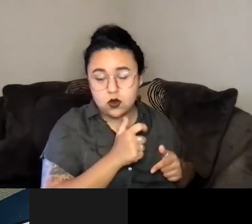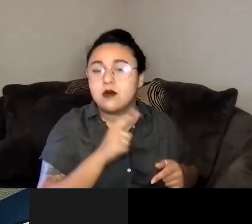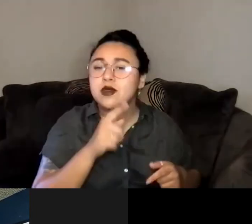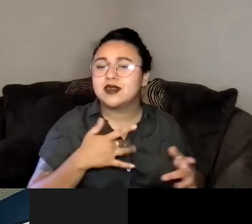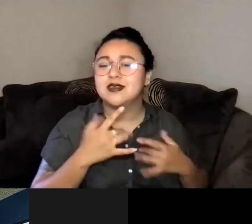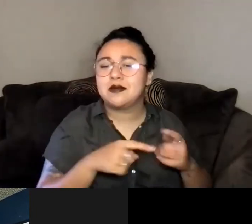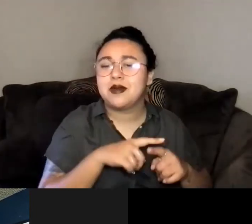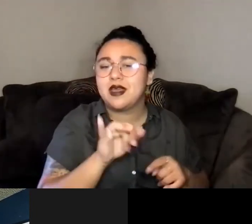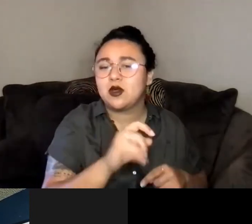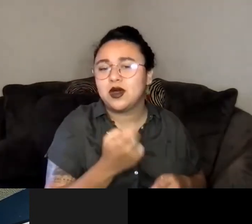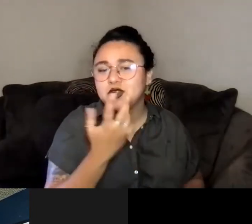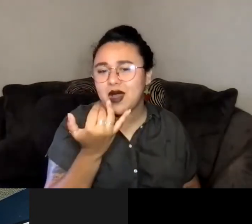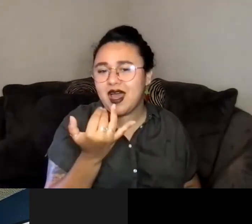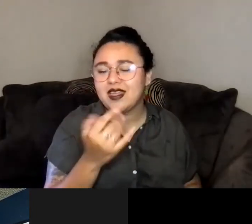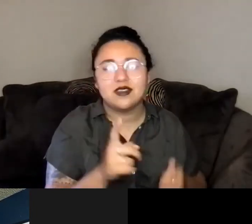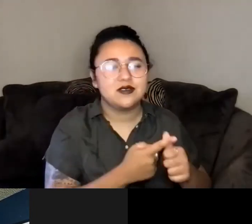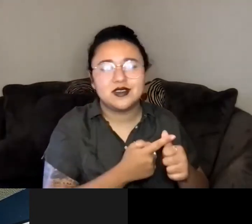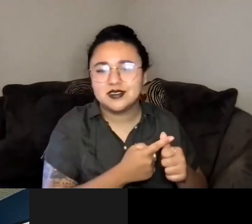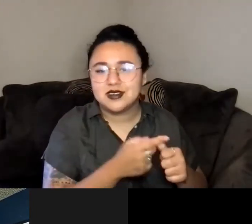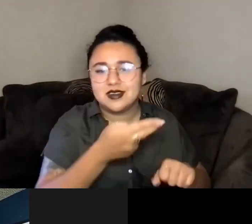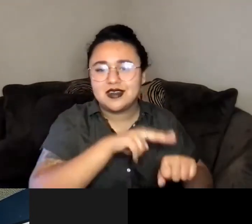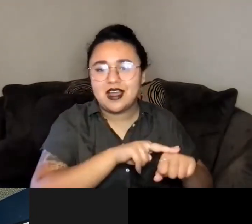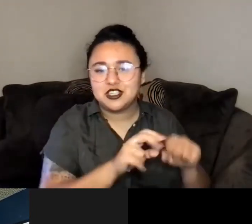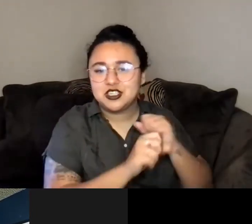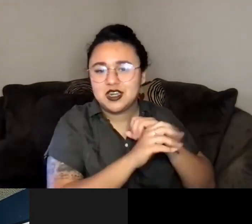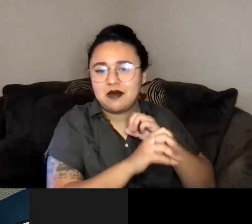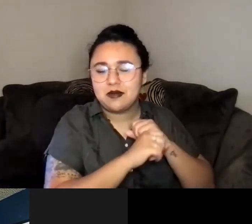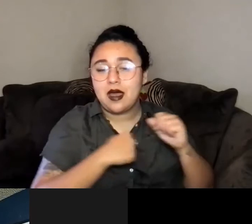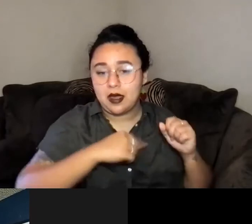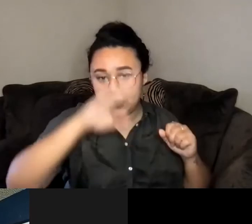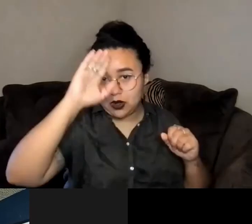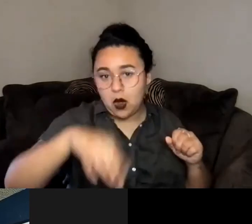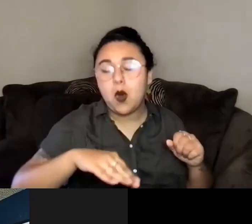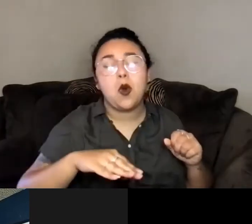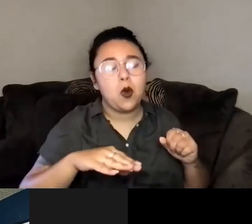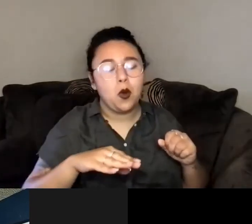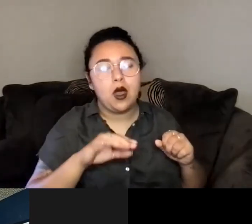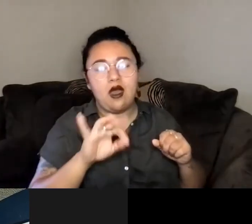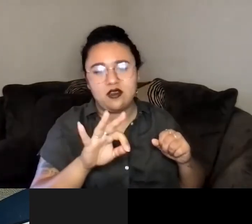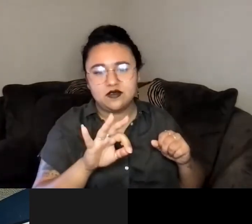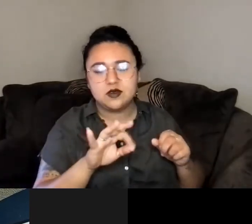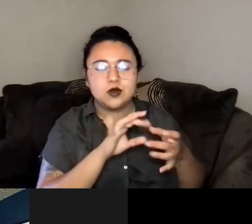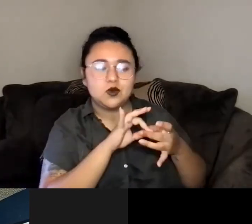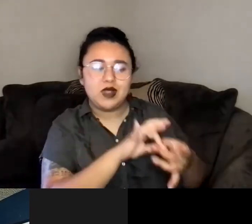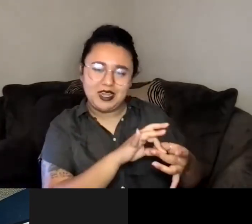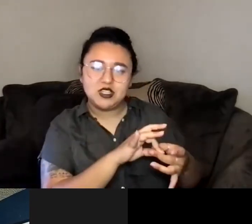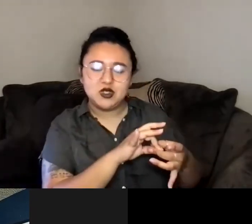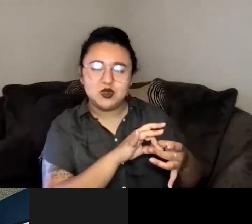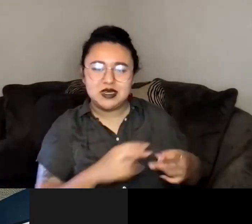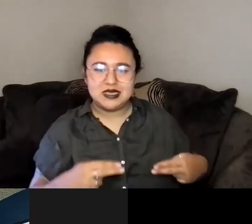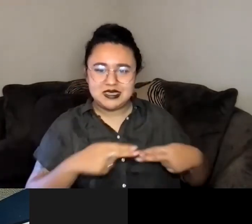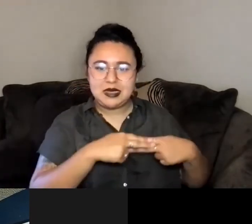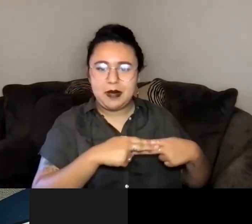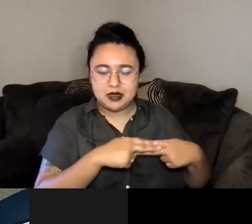question because the first national campaign that I know of was actually about seatbelts. So I